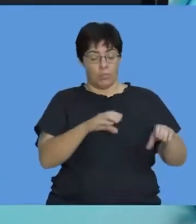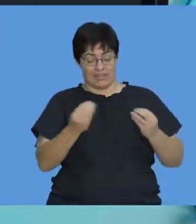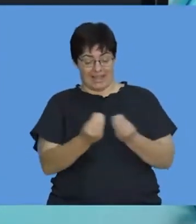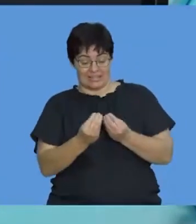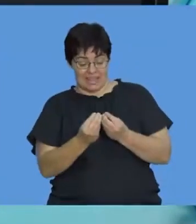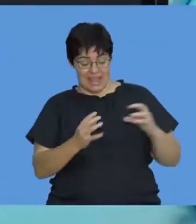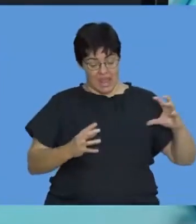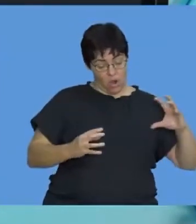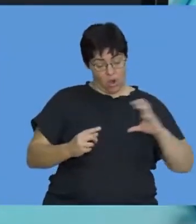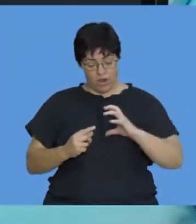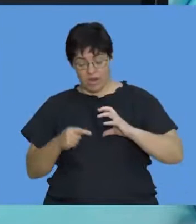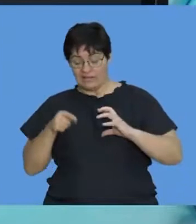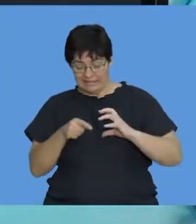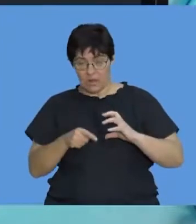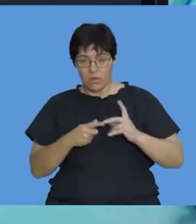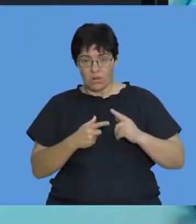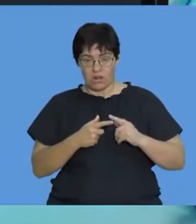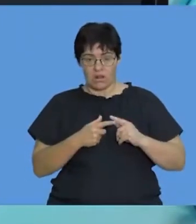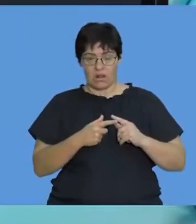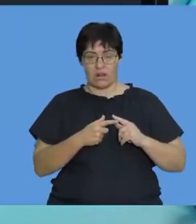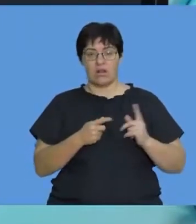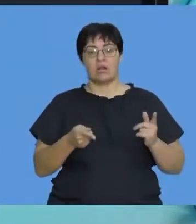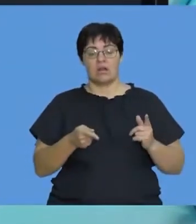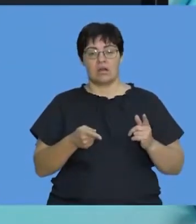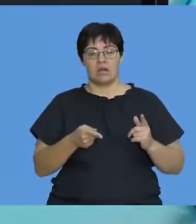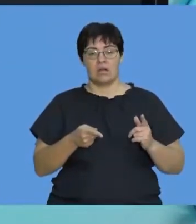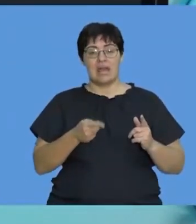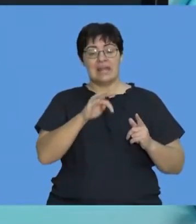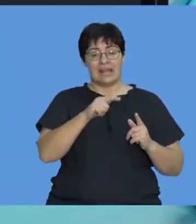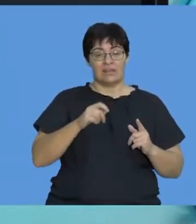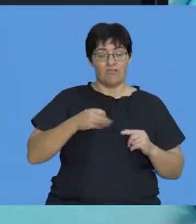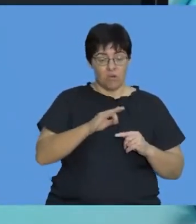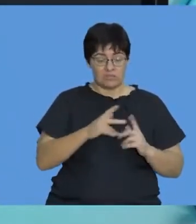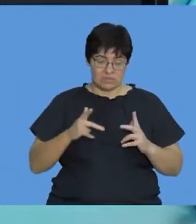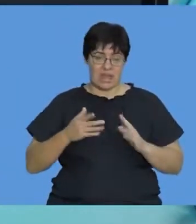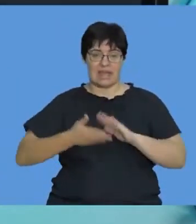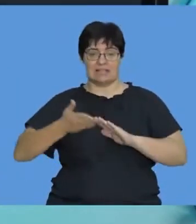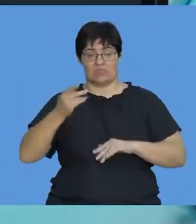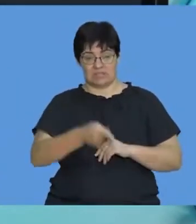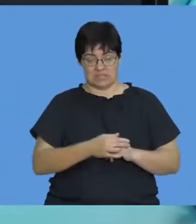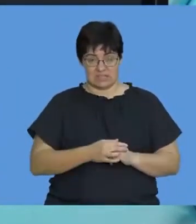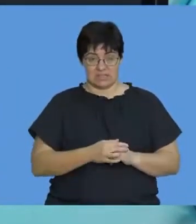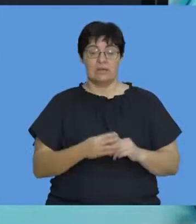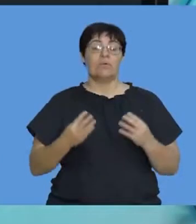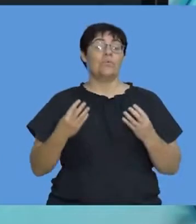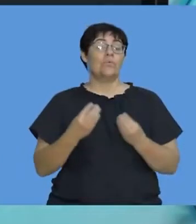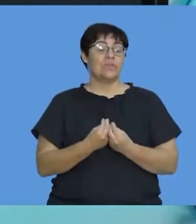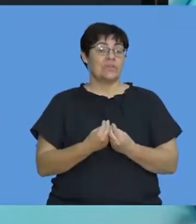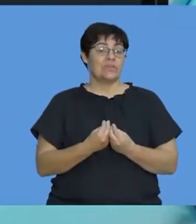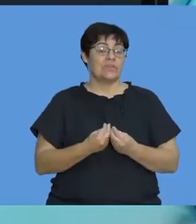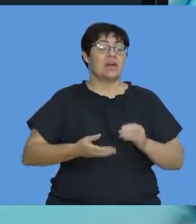will accelerate in the direction of the net force with an